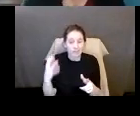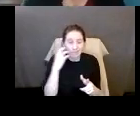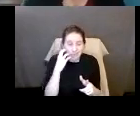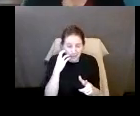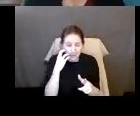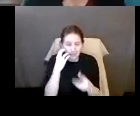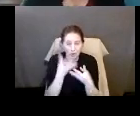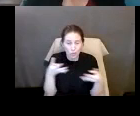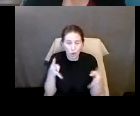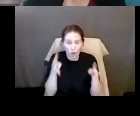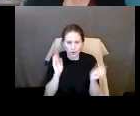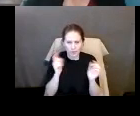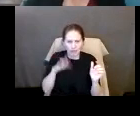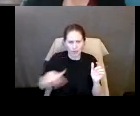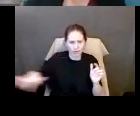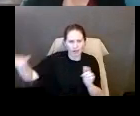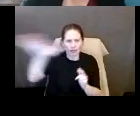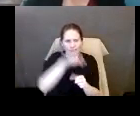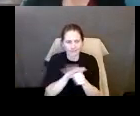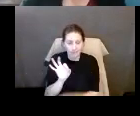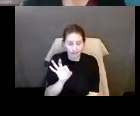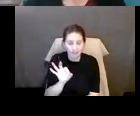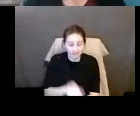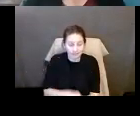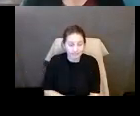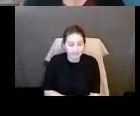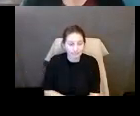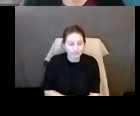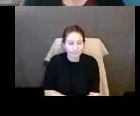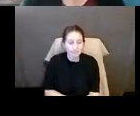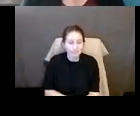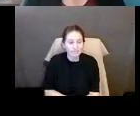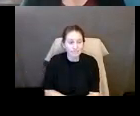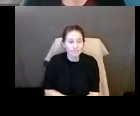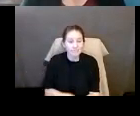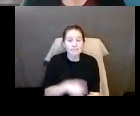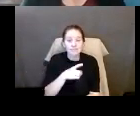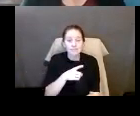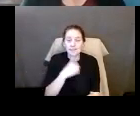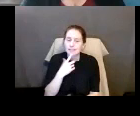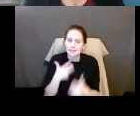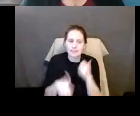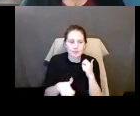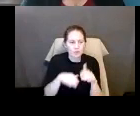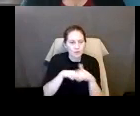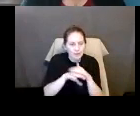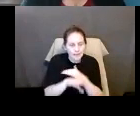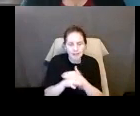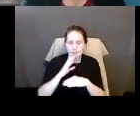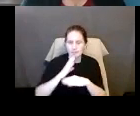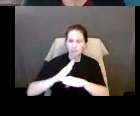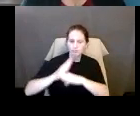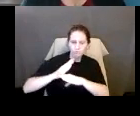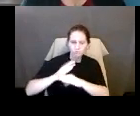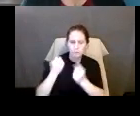than everywhere else at site 9 too. And it is very difficult to get into. It's protected in